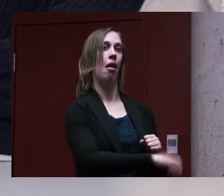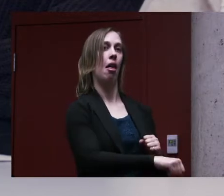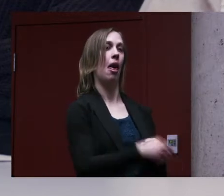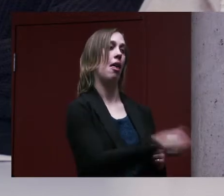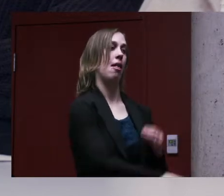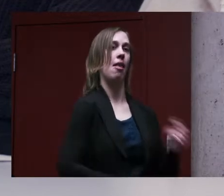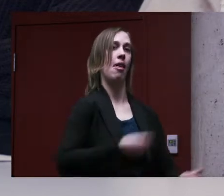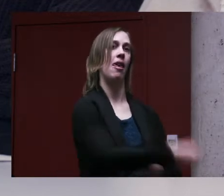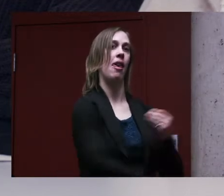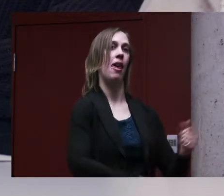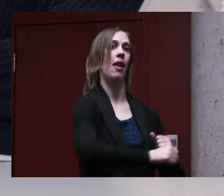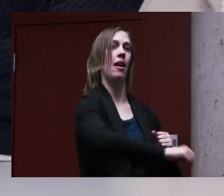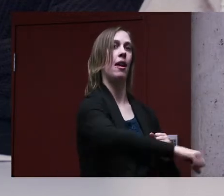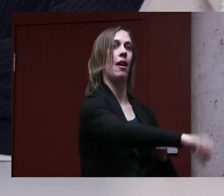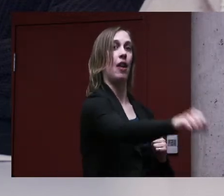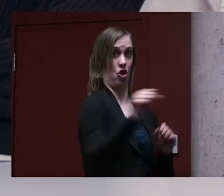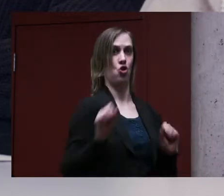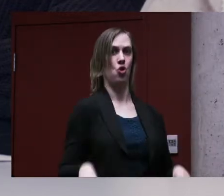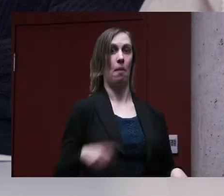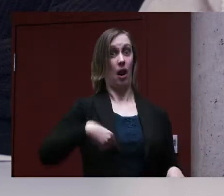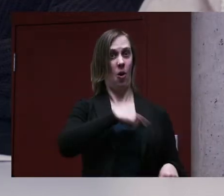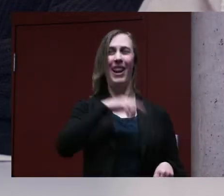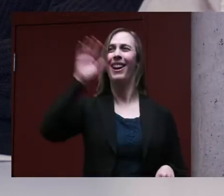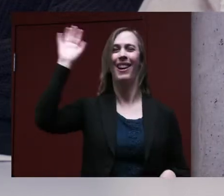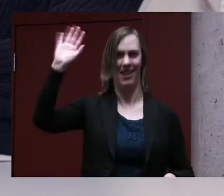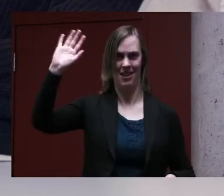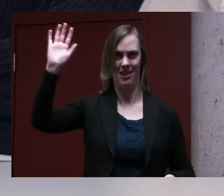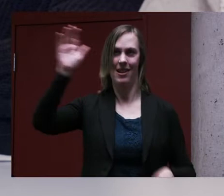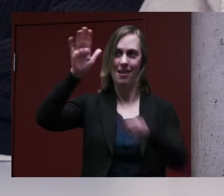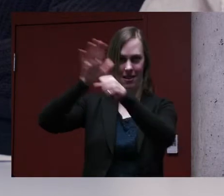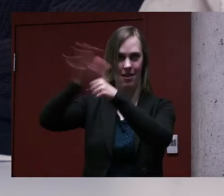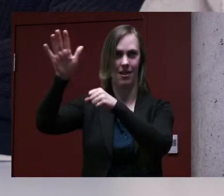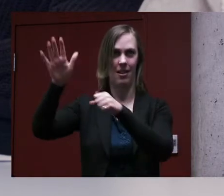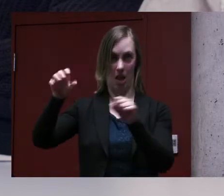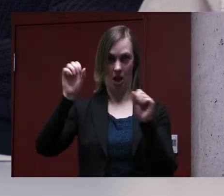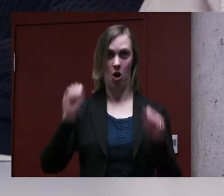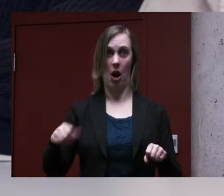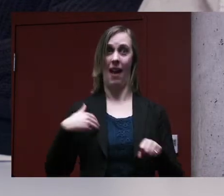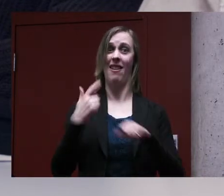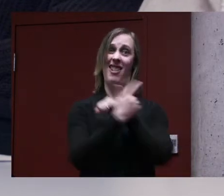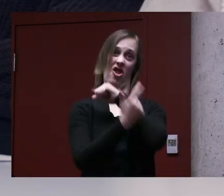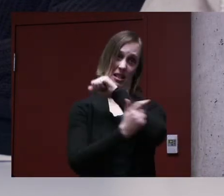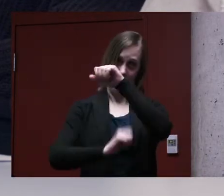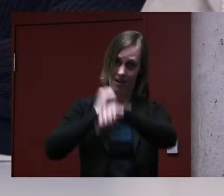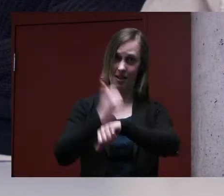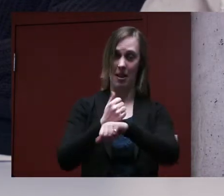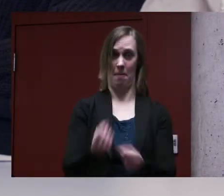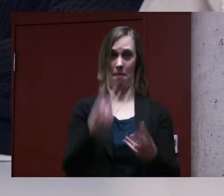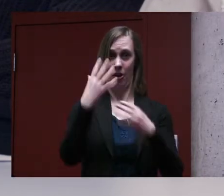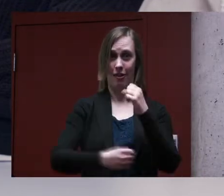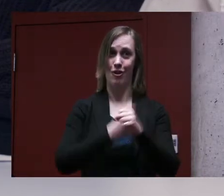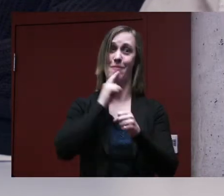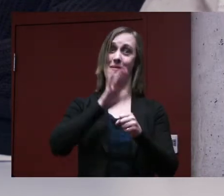process, but it could be solved tomorrow if we had a legislative multi-year commitment to funding